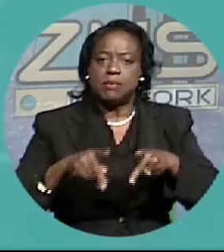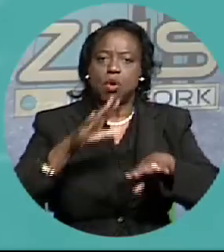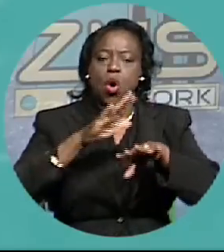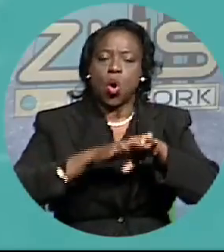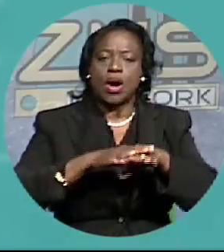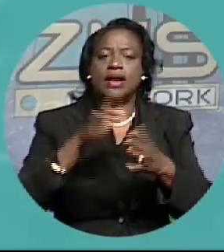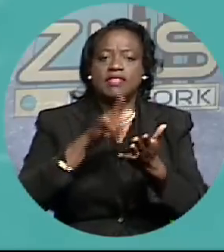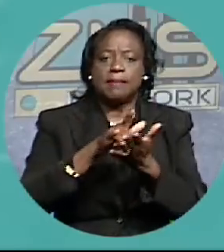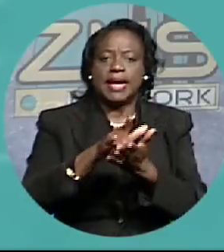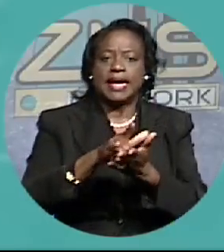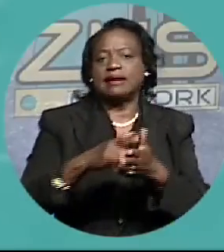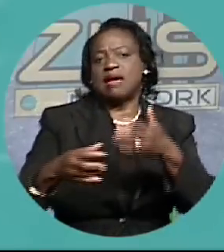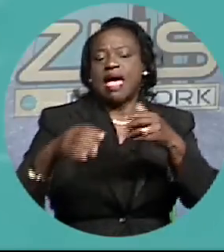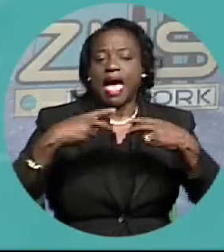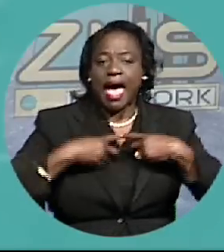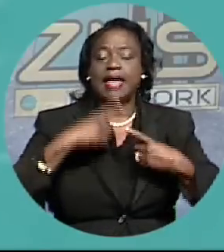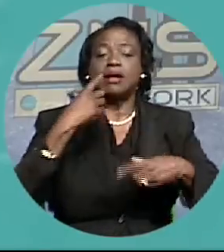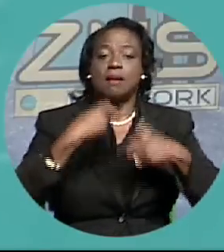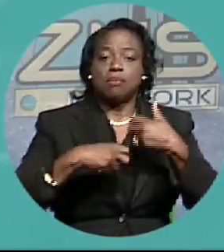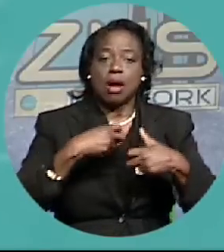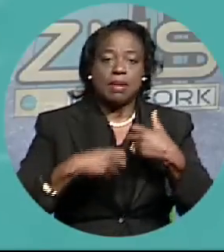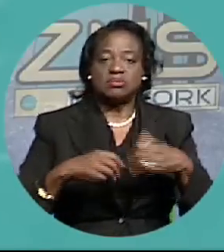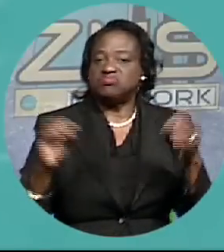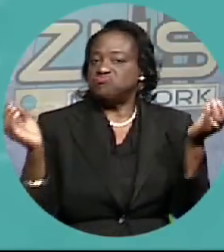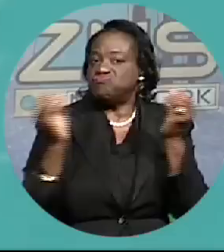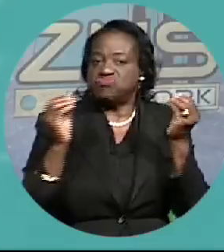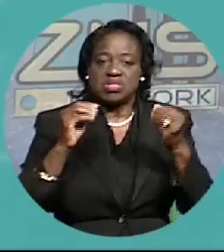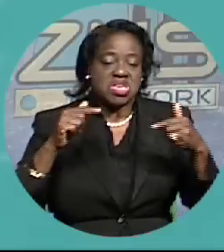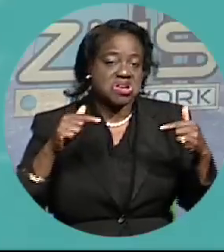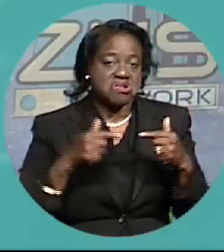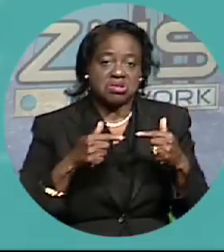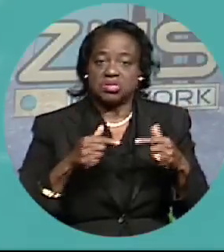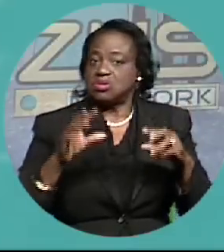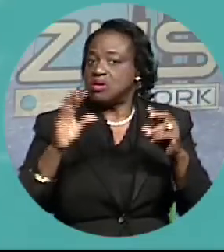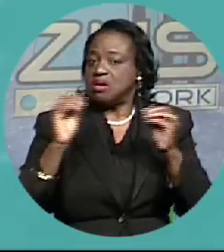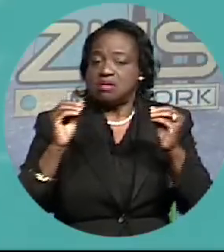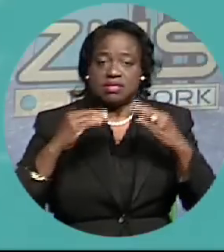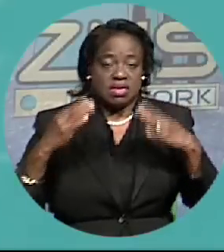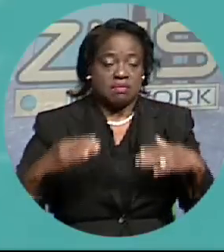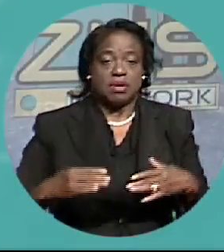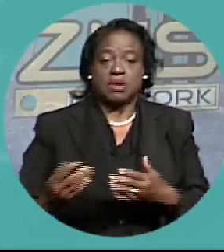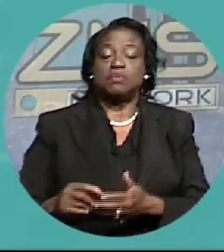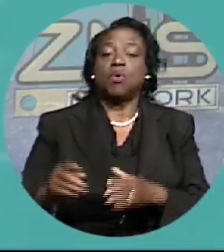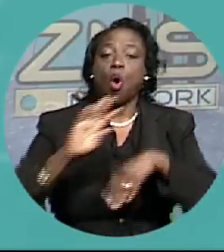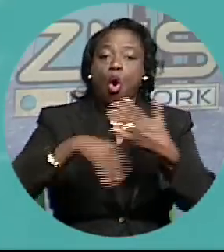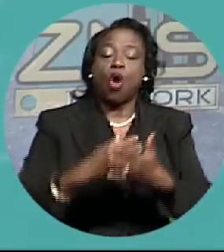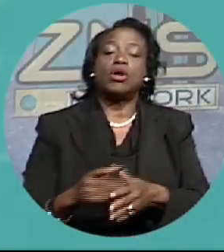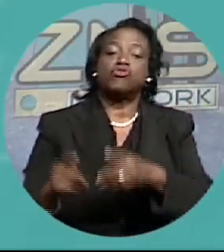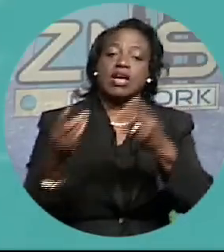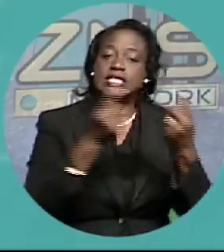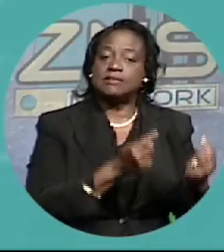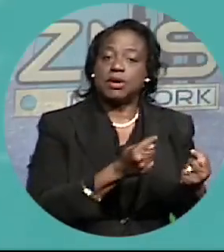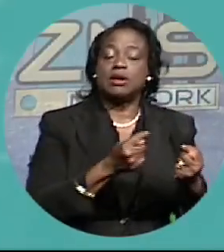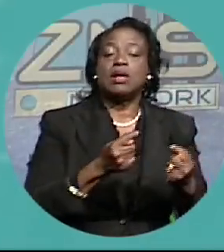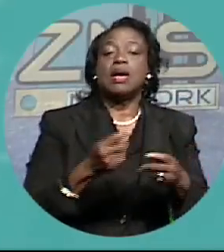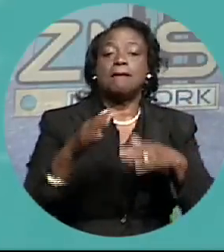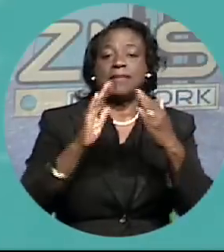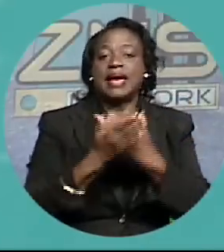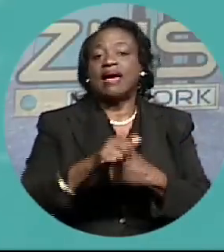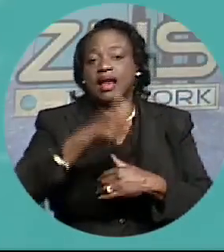it encountered problems. Fortunately, no one was harmed and 24 of them were transported via another